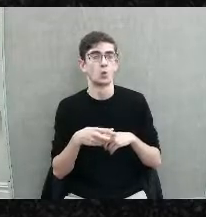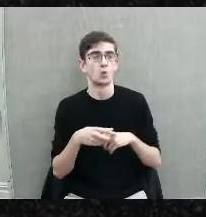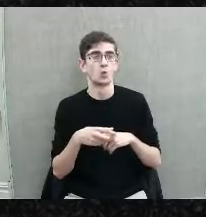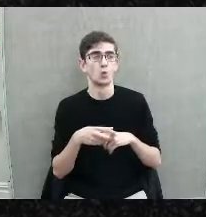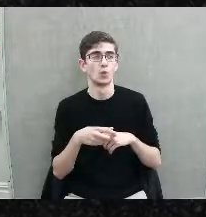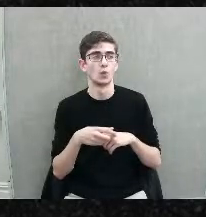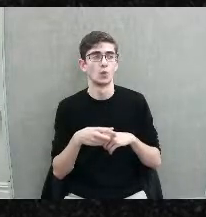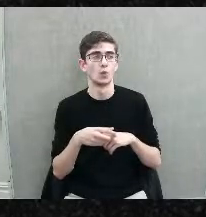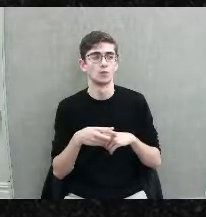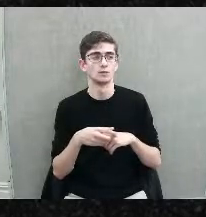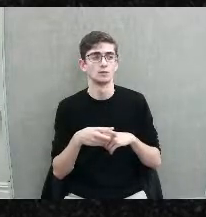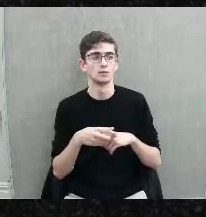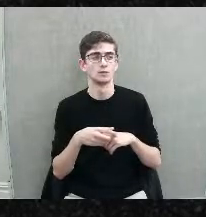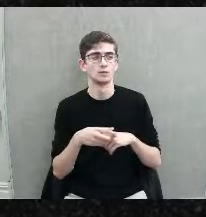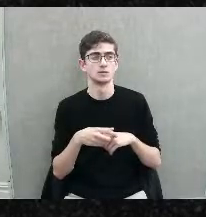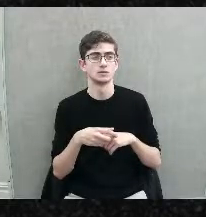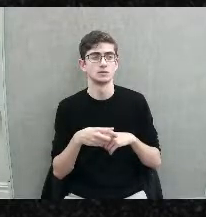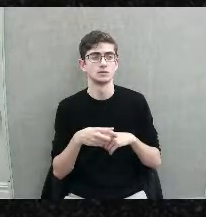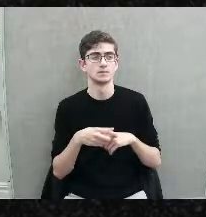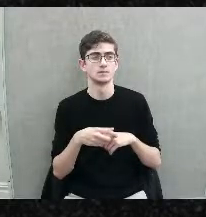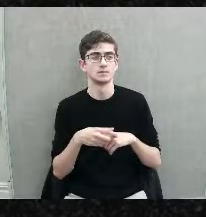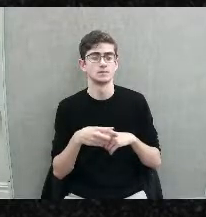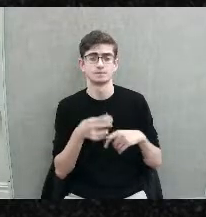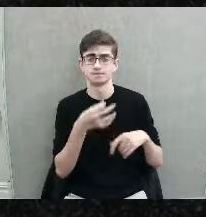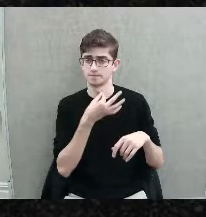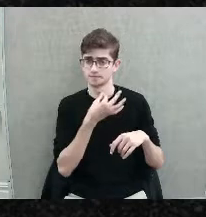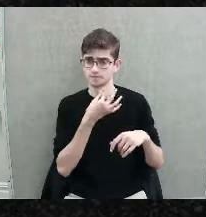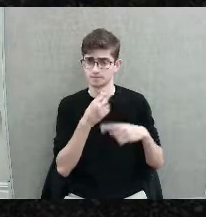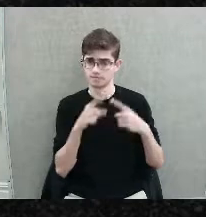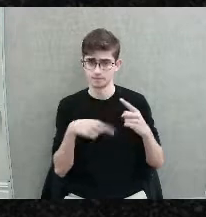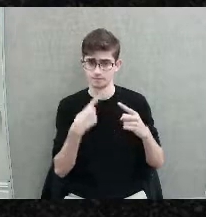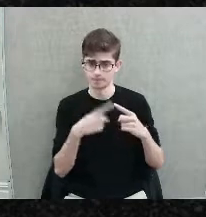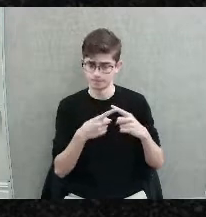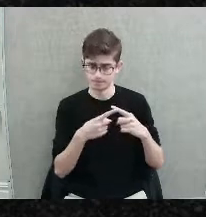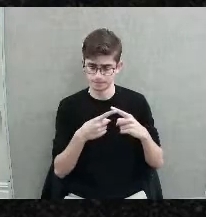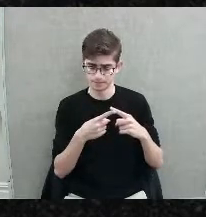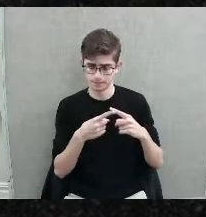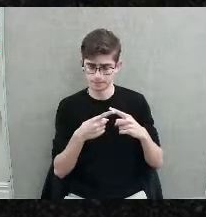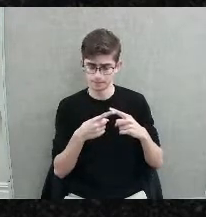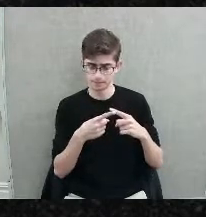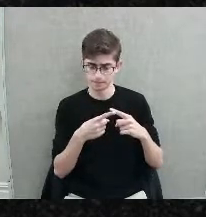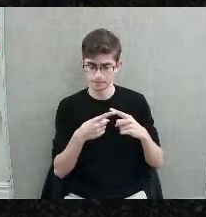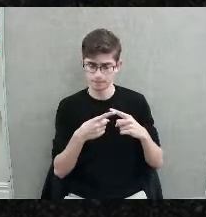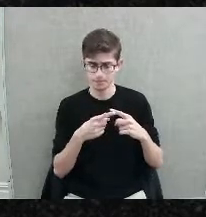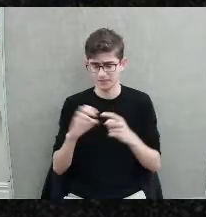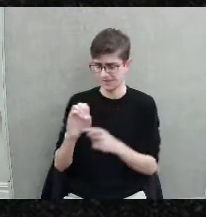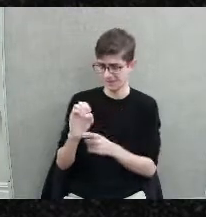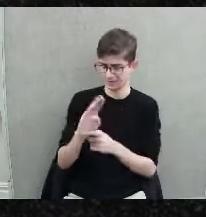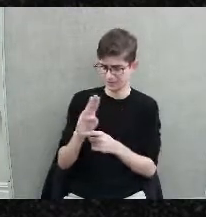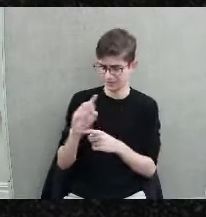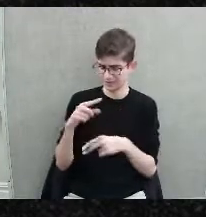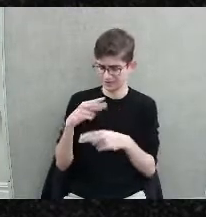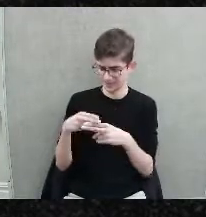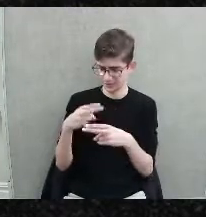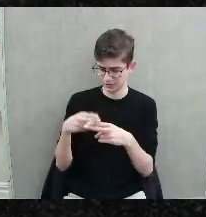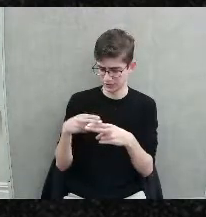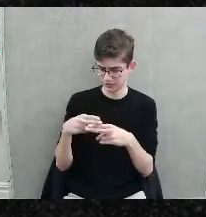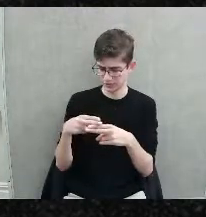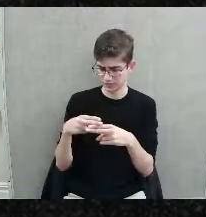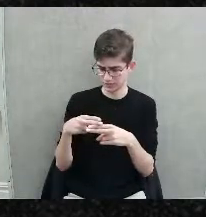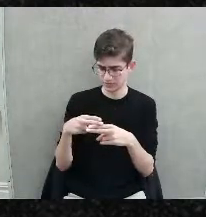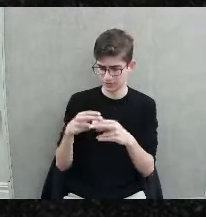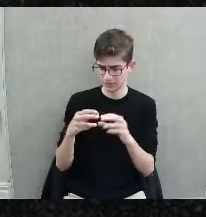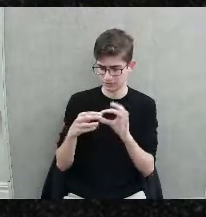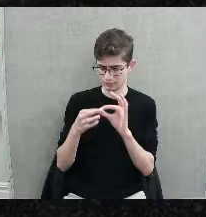very much looking at these formations of what Elizabeth Bernstein coined carceral